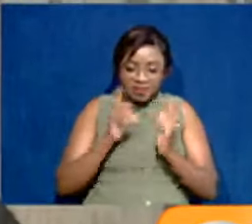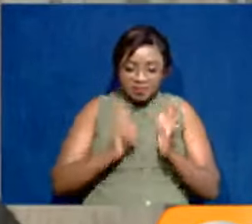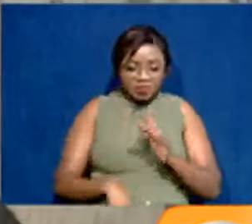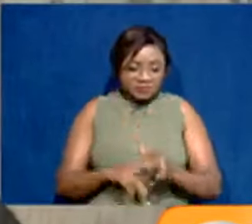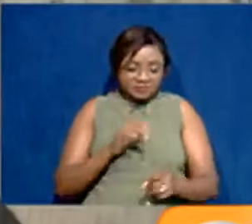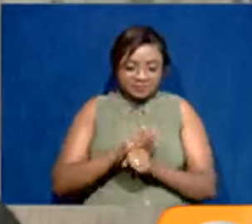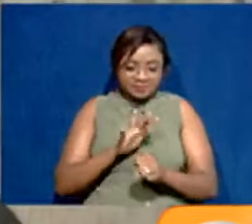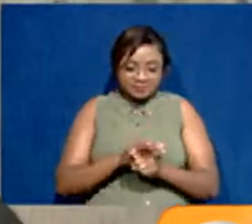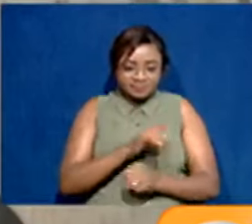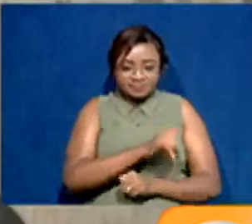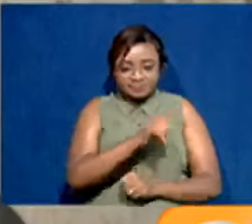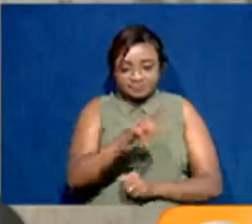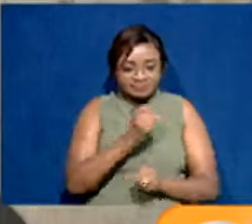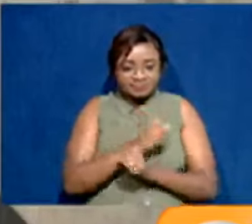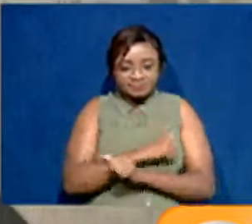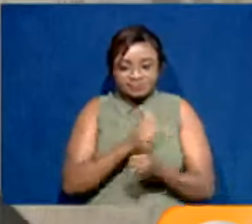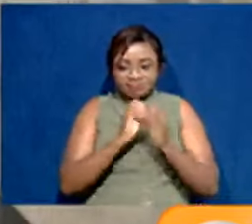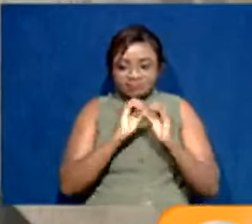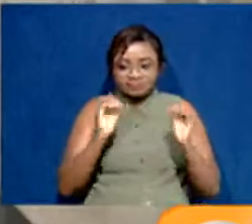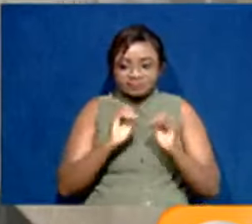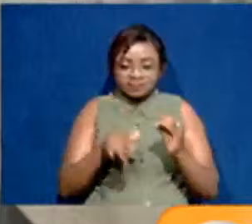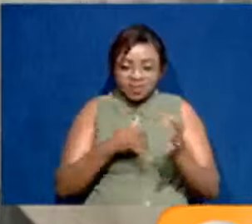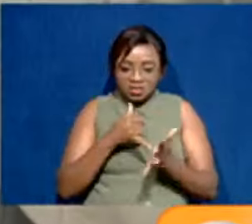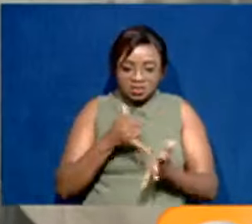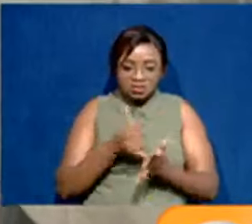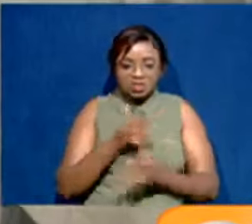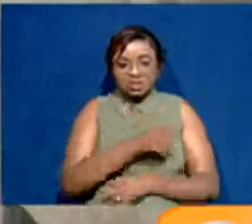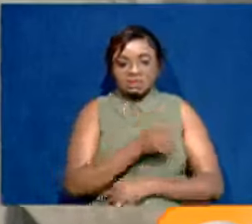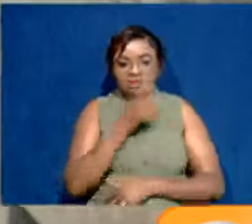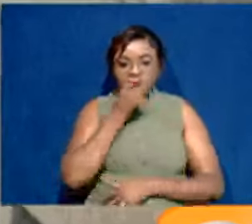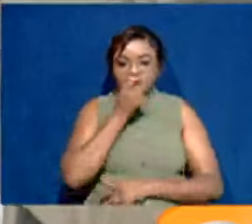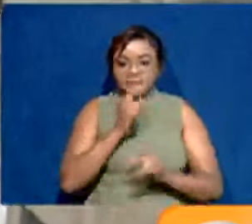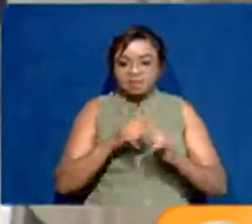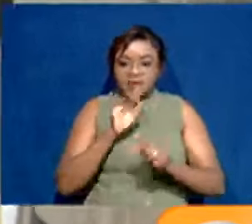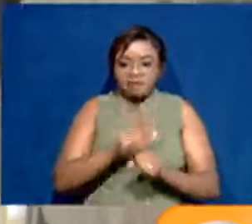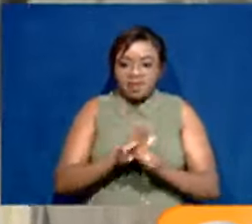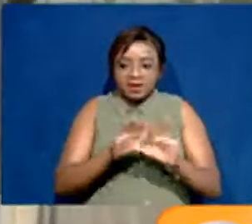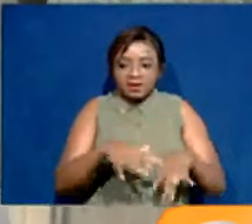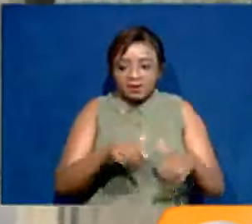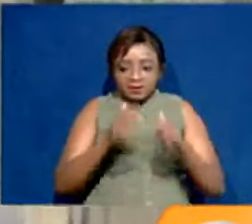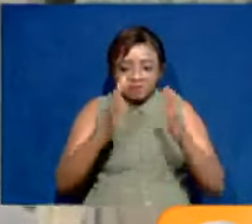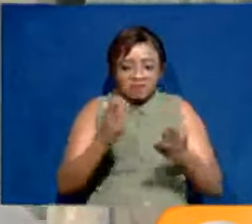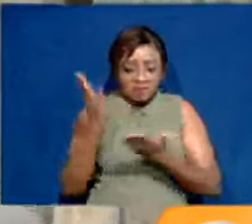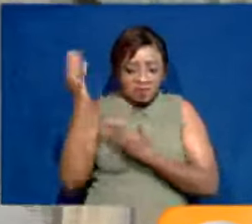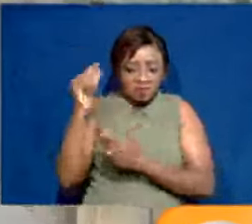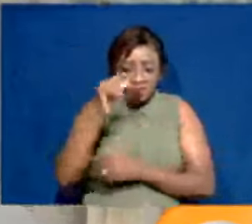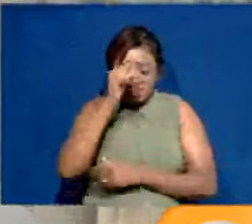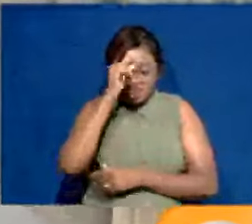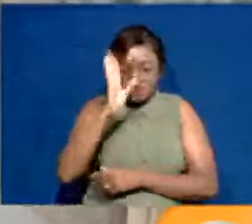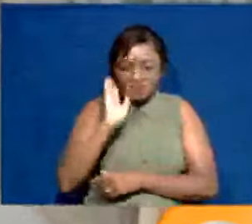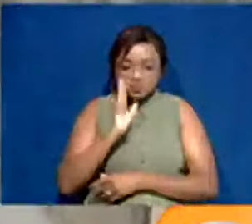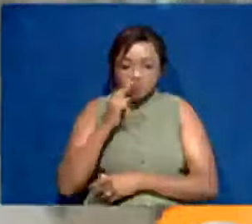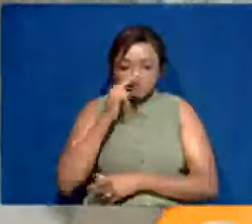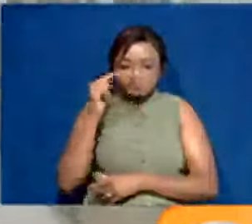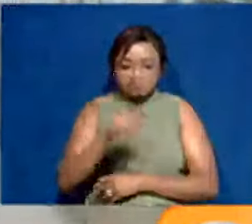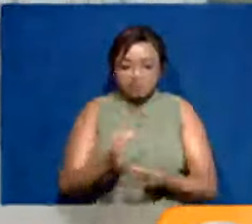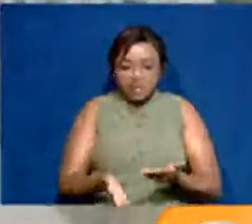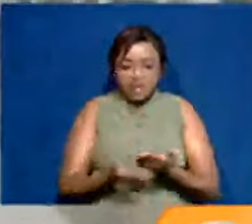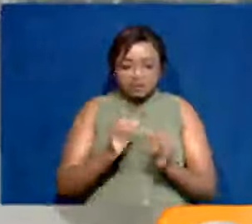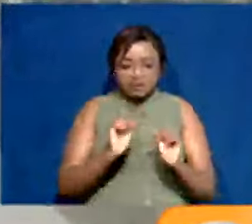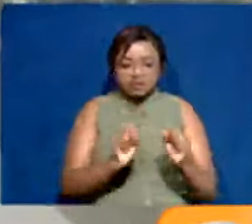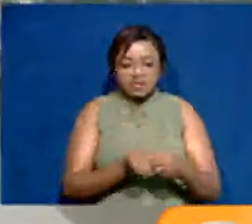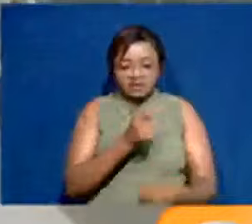so well, and macadamia joins that list. The farmers hope that government will intervene and save this crop before it is too